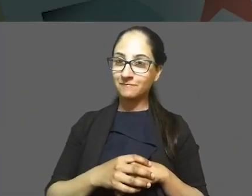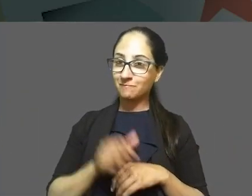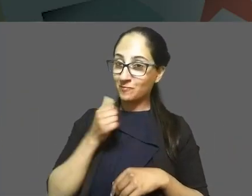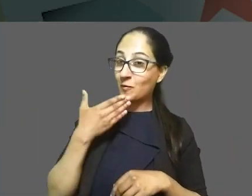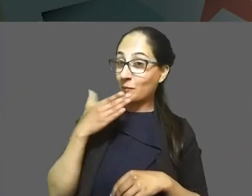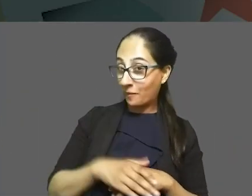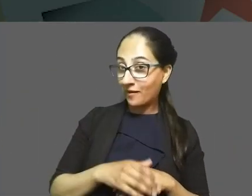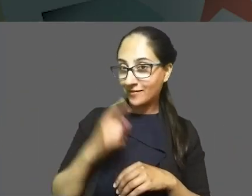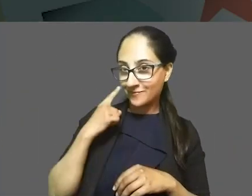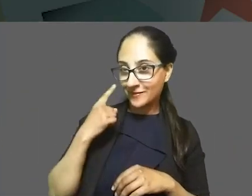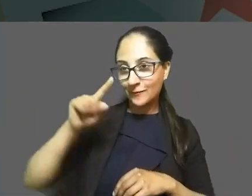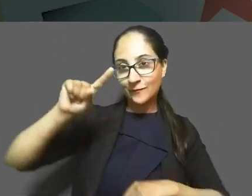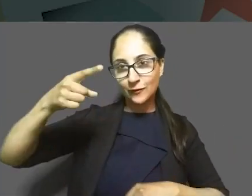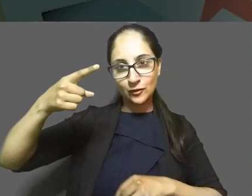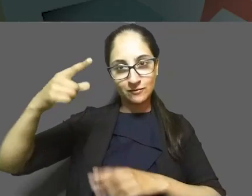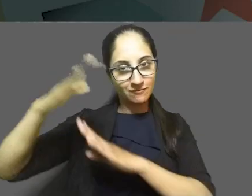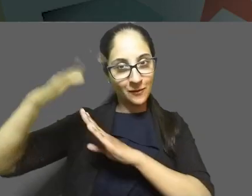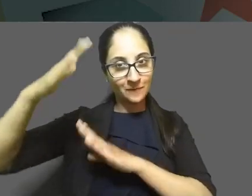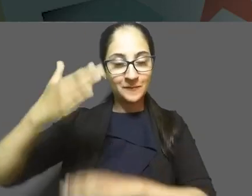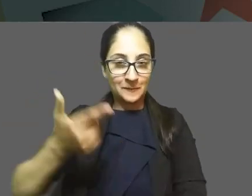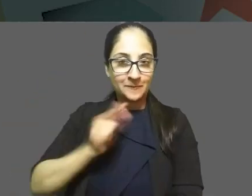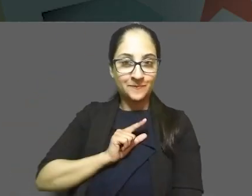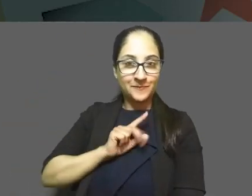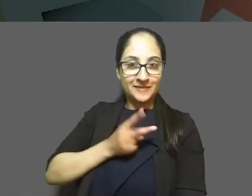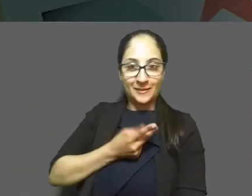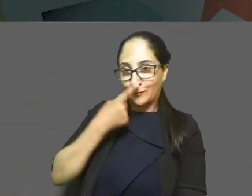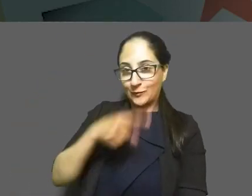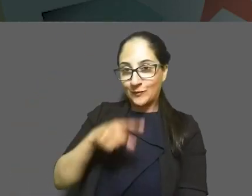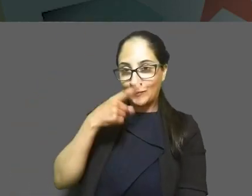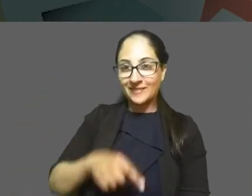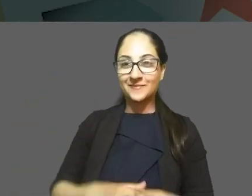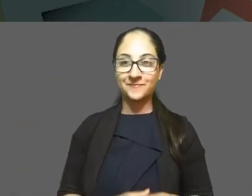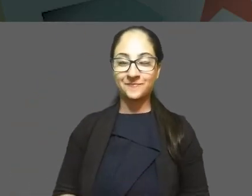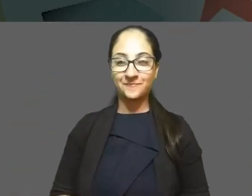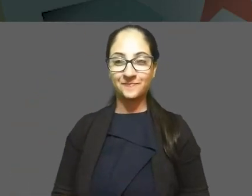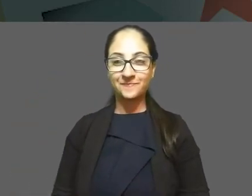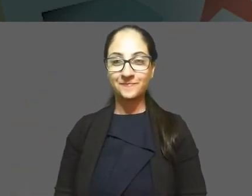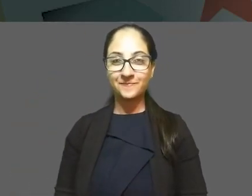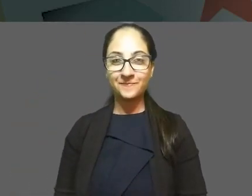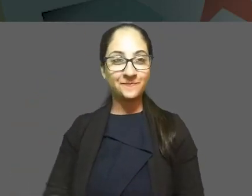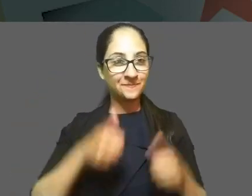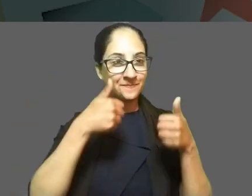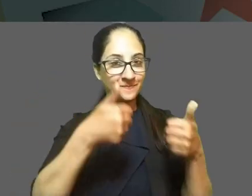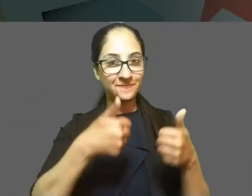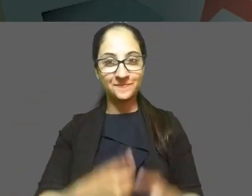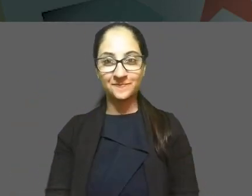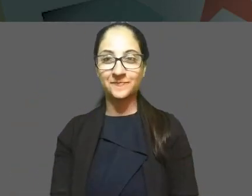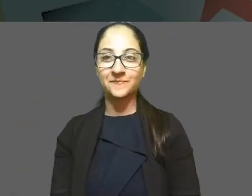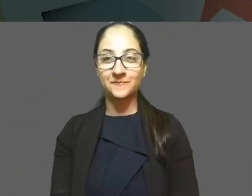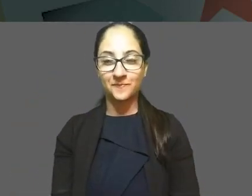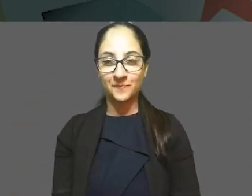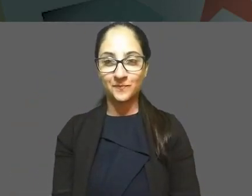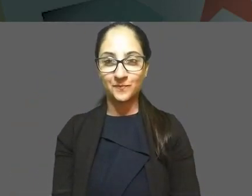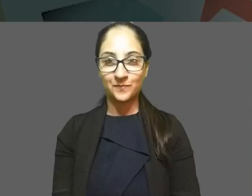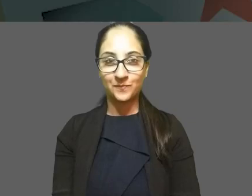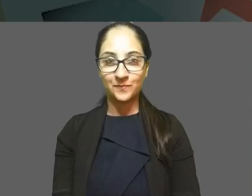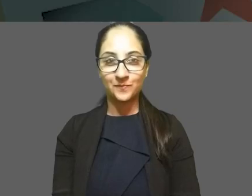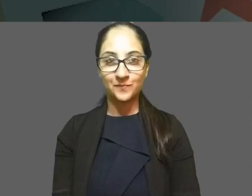I think it's a good second out of two, but that's okay. I'll take it. That's awesome.